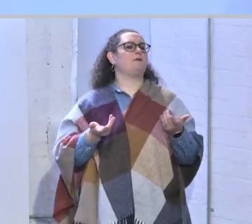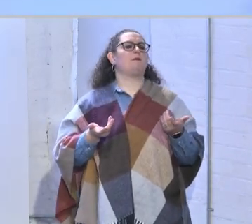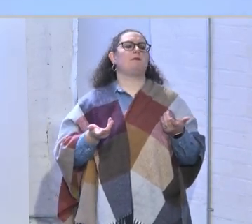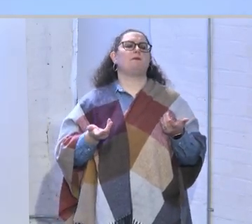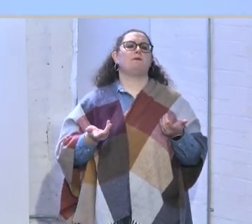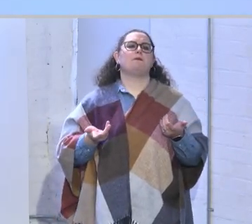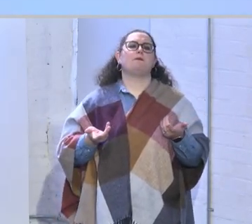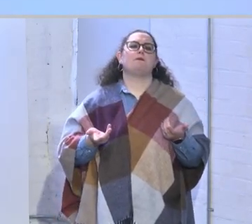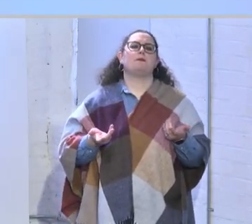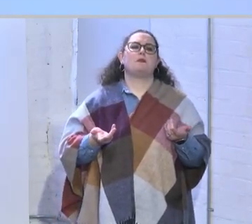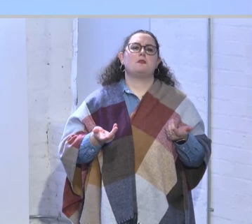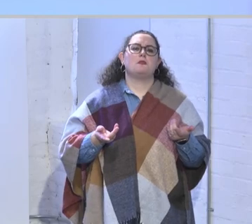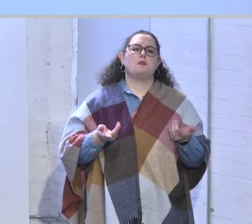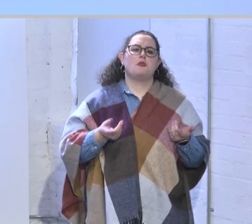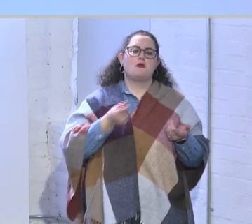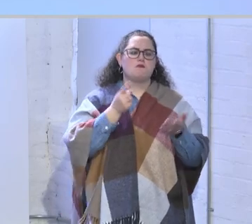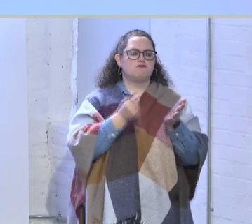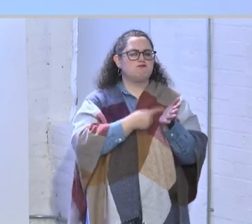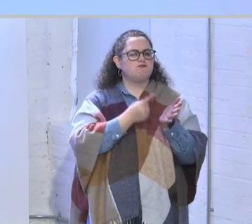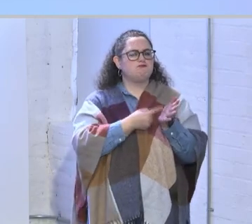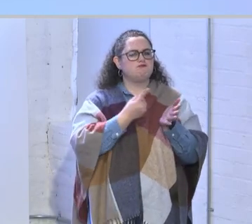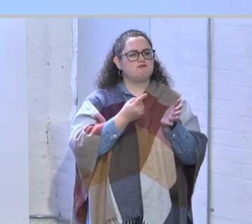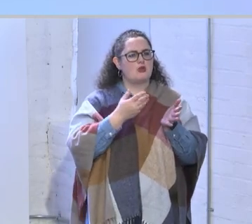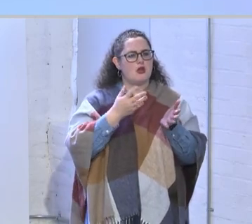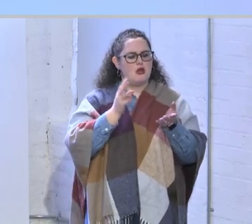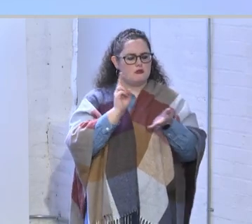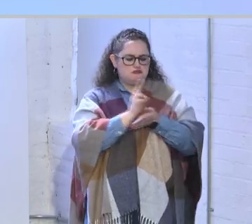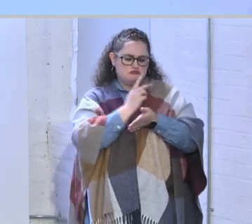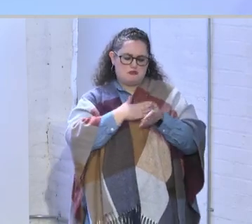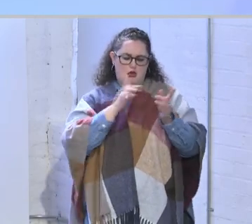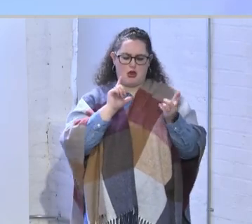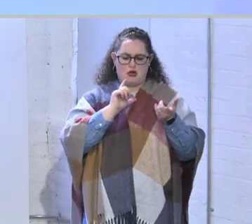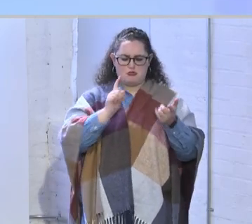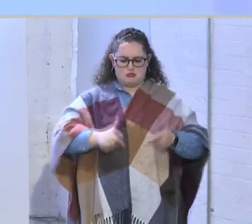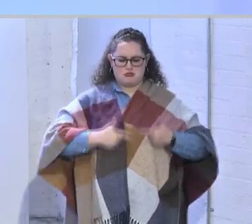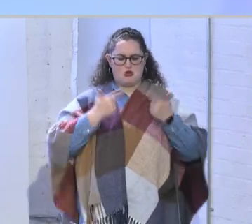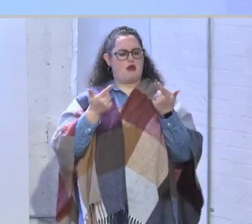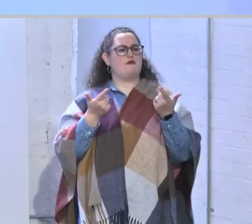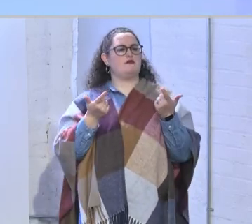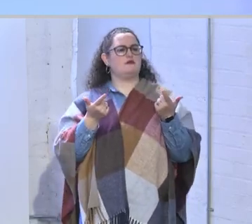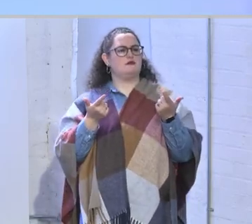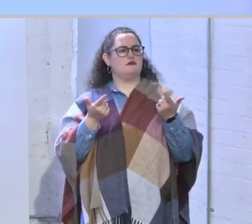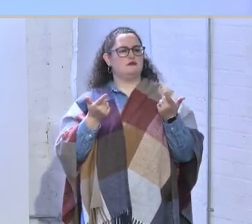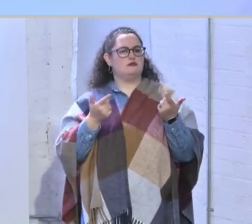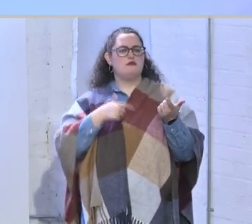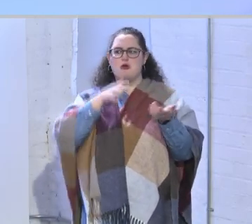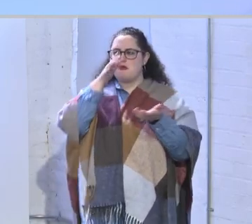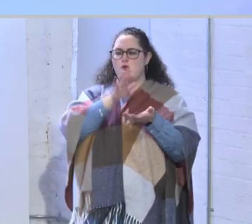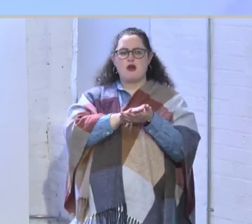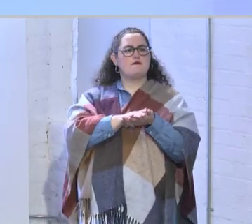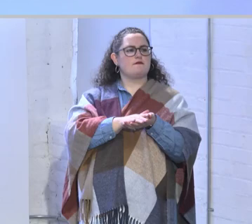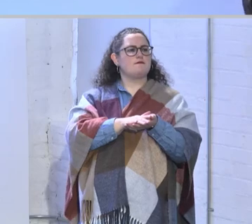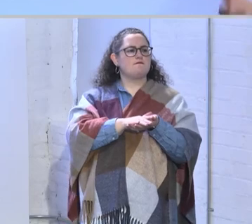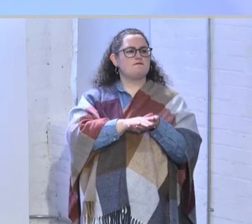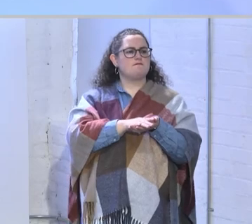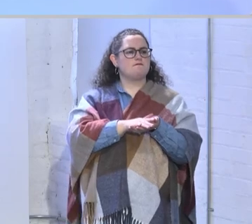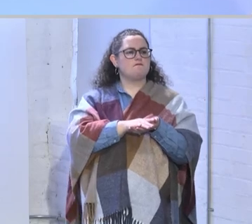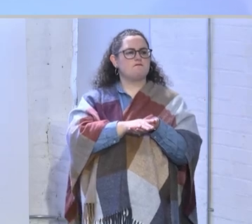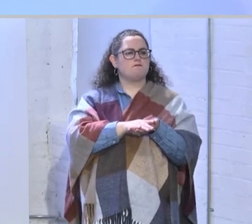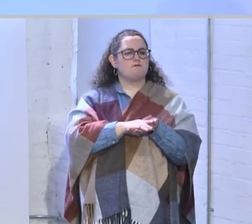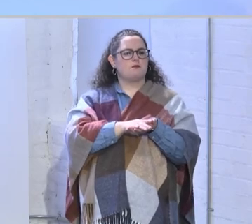one of the things that God used in my life when Melinda and I were first married and then we